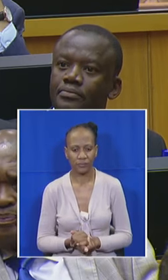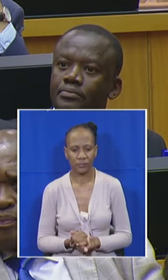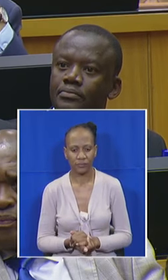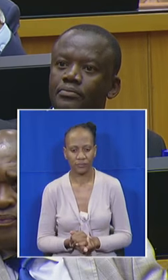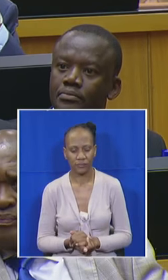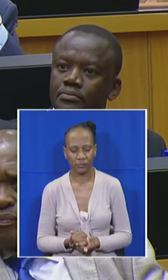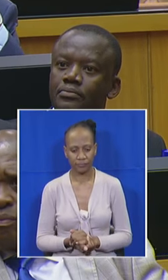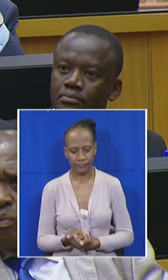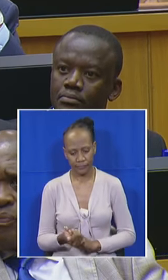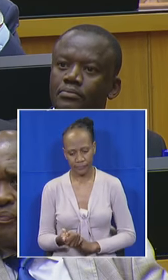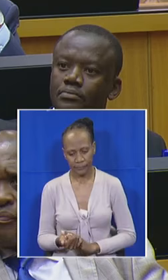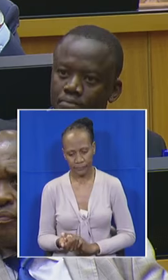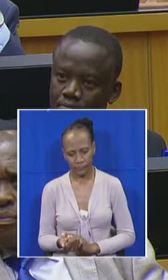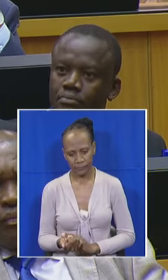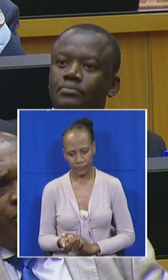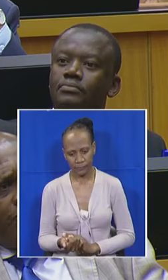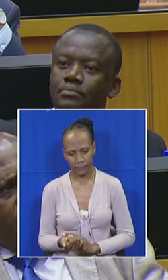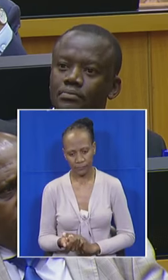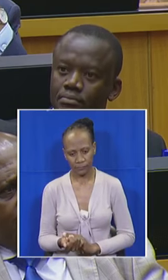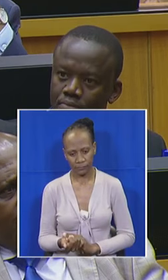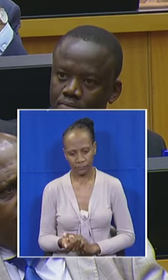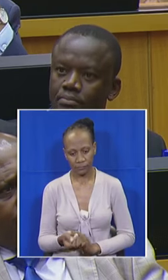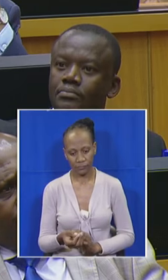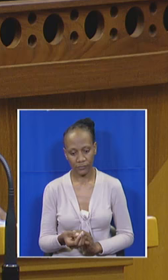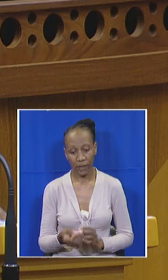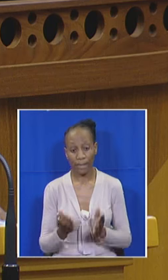okuthengwa kuyo ukudla.